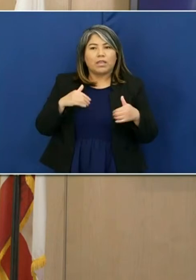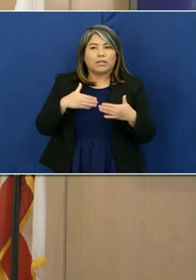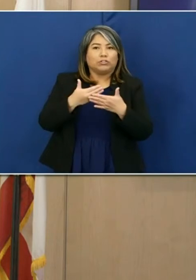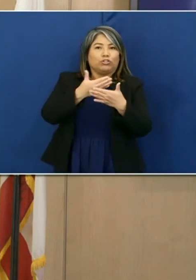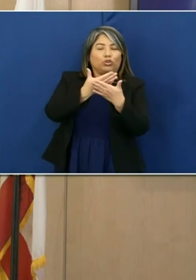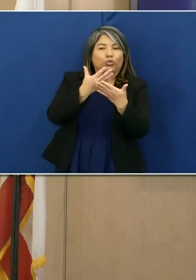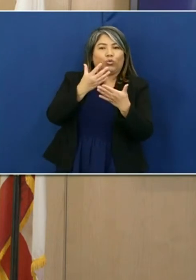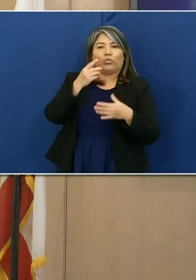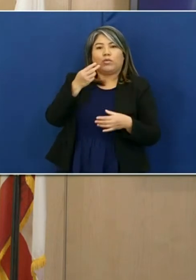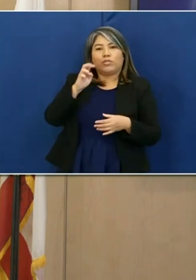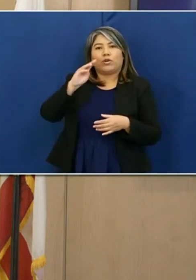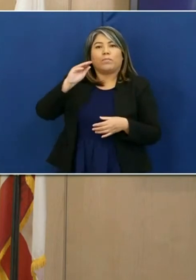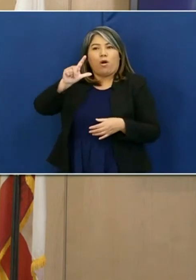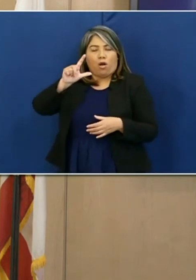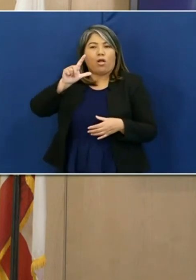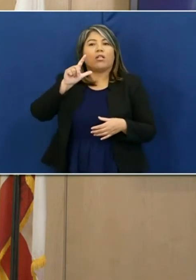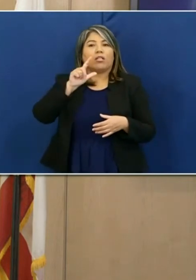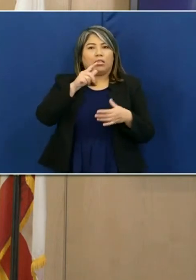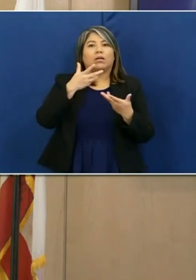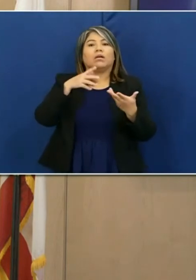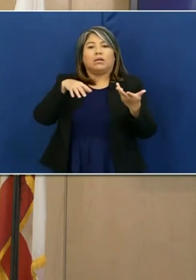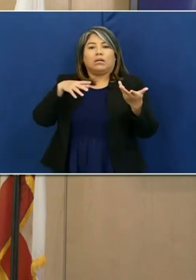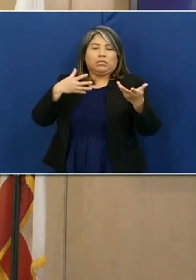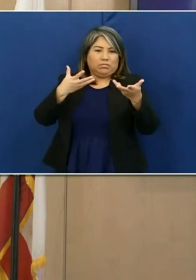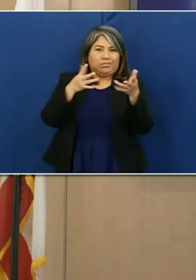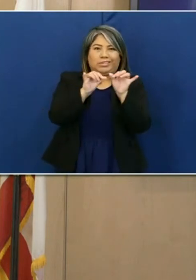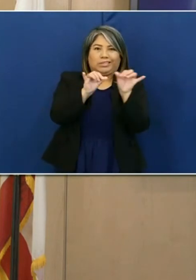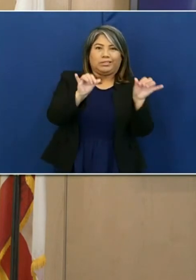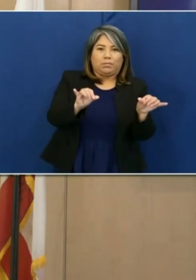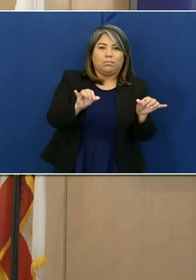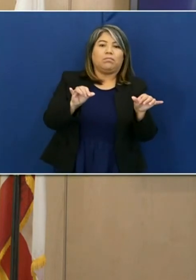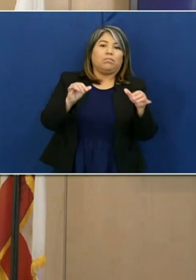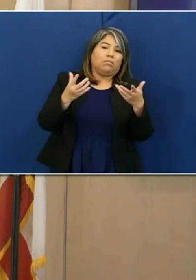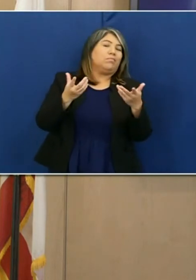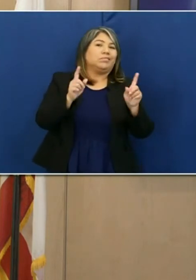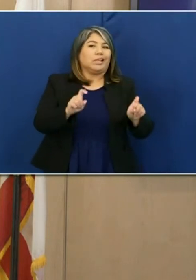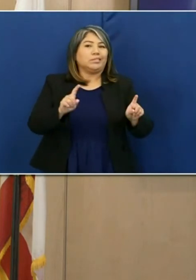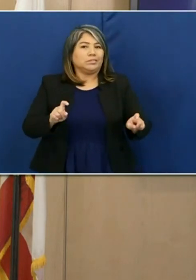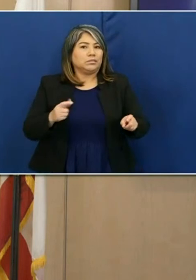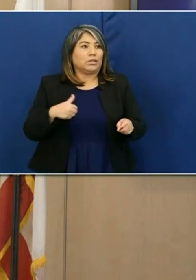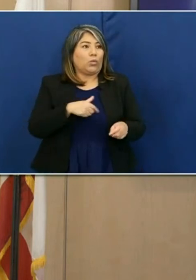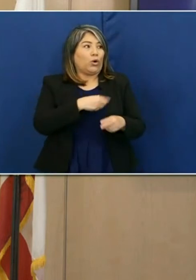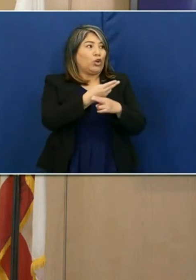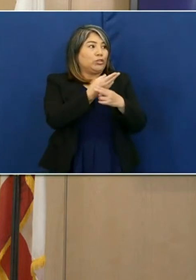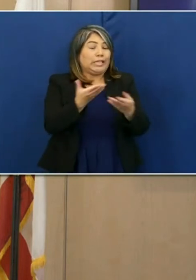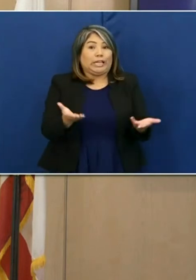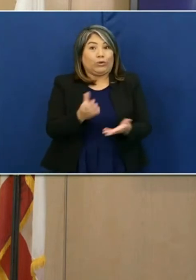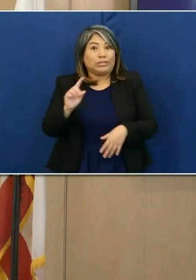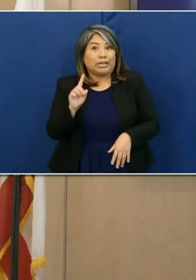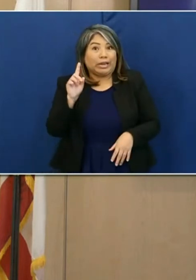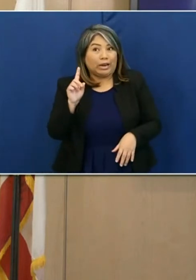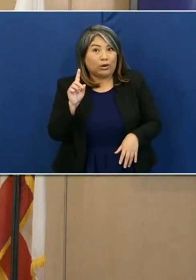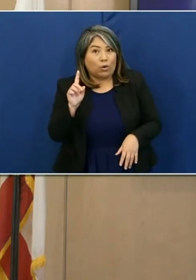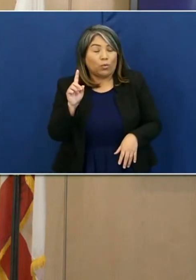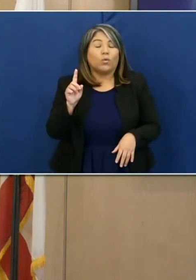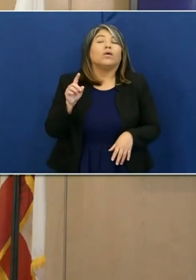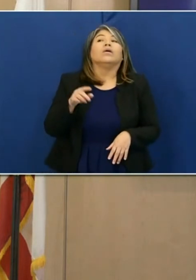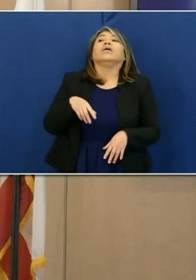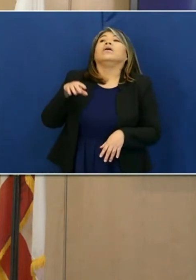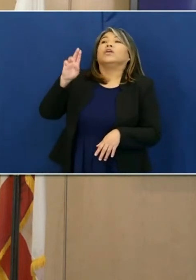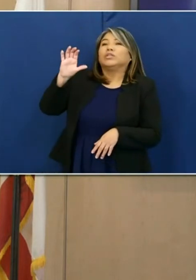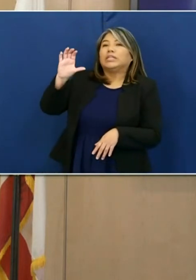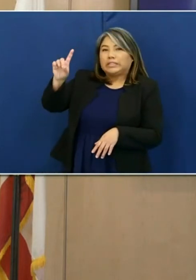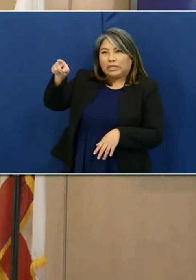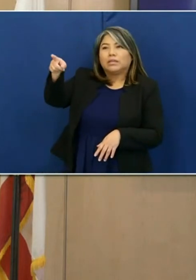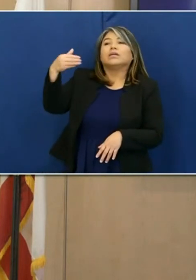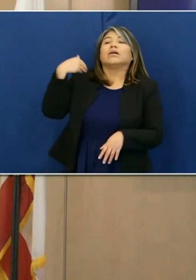thermo-TAC-path assay, which is one of the assays that are being used here in San Diego. Specifically, this is at the Excite lab at UCSD, but there are others